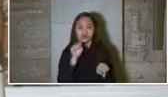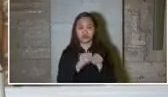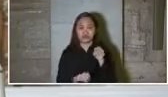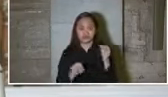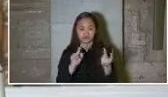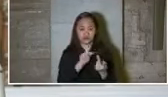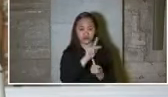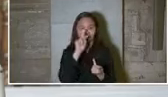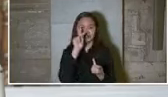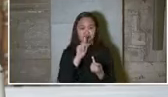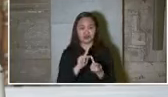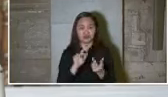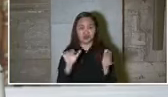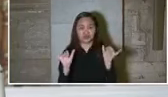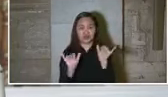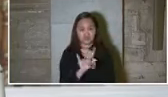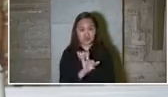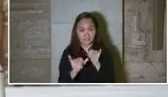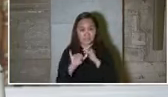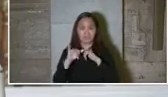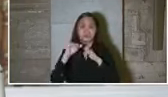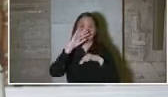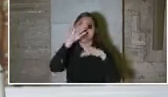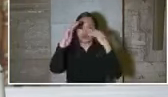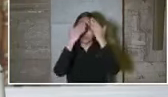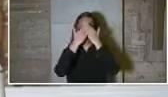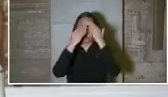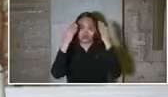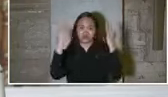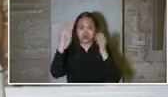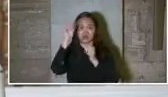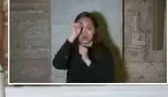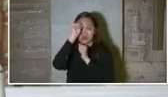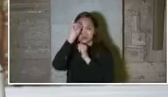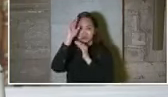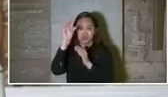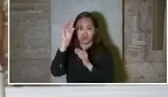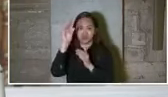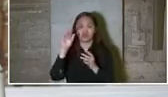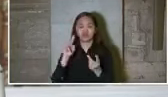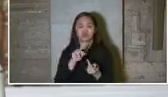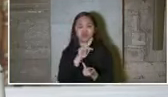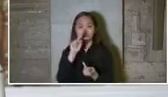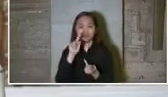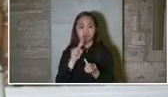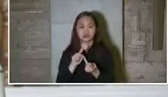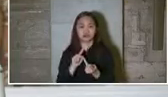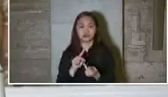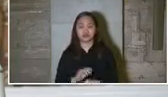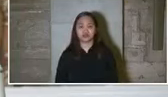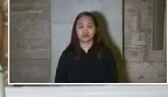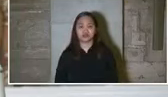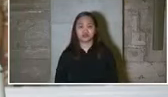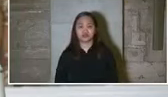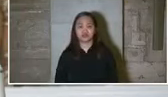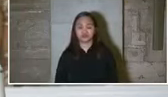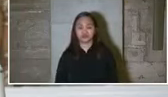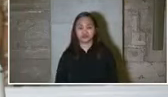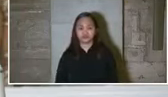perfect, just as your heavenly Father is perfect.